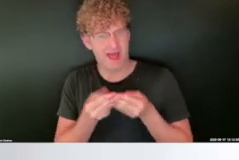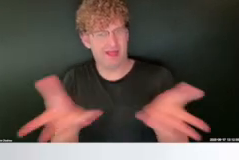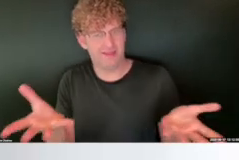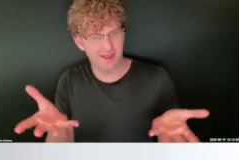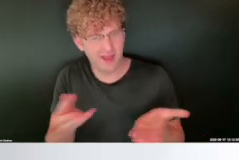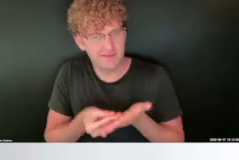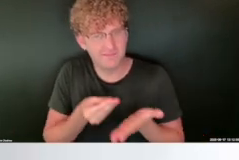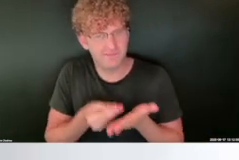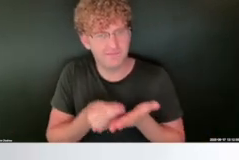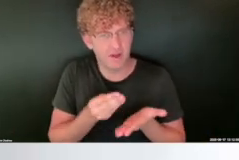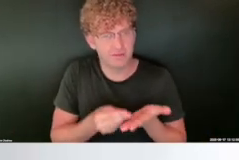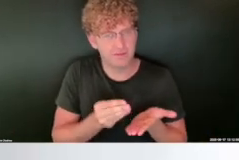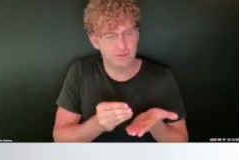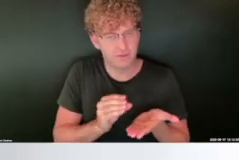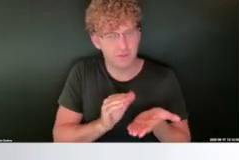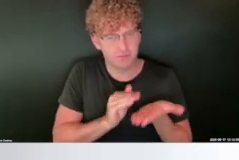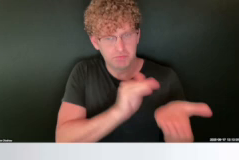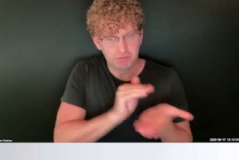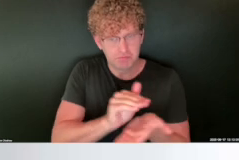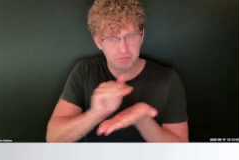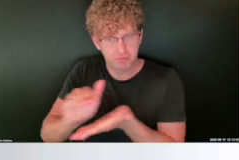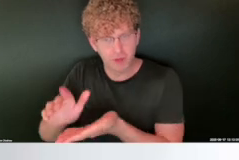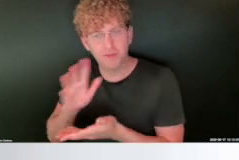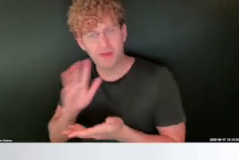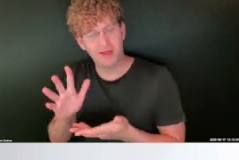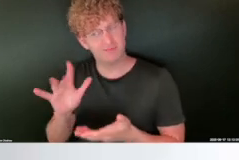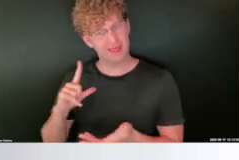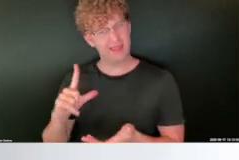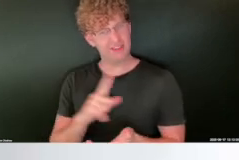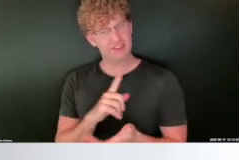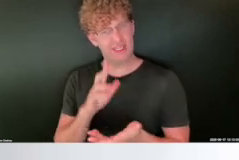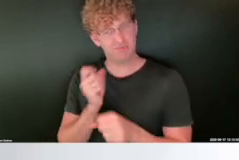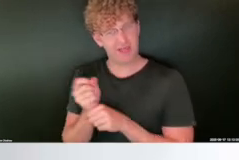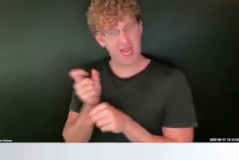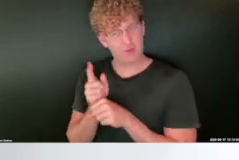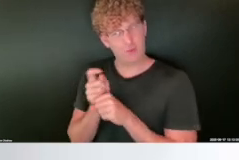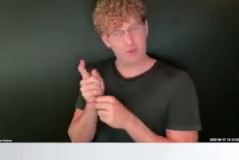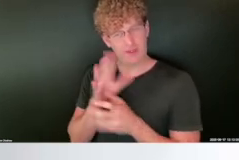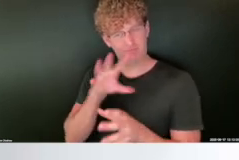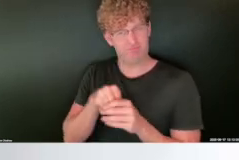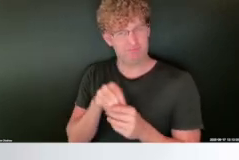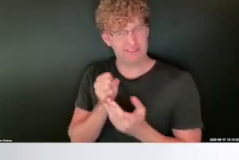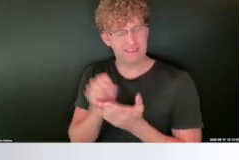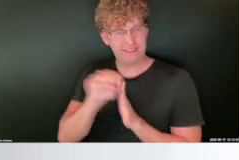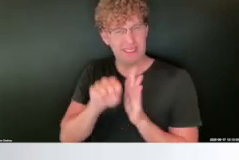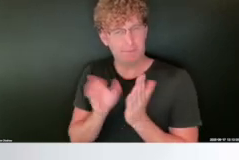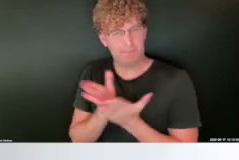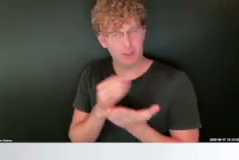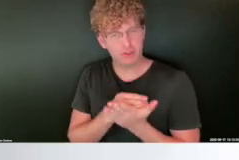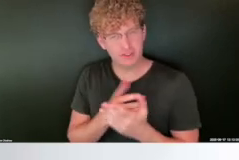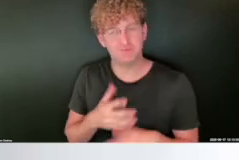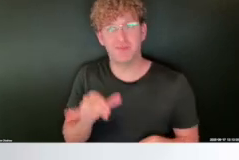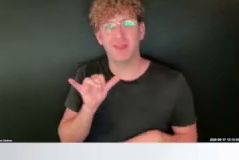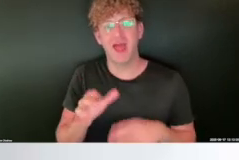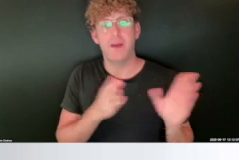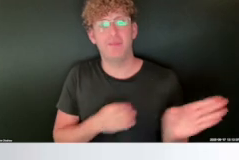budget. Through the plan, CARB staff aims to meet California and CARB goals to improve